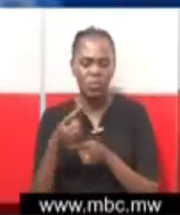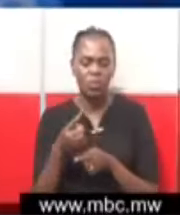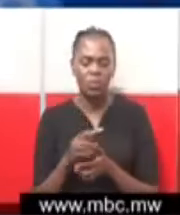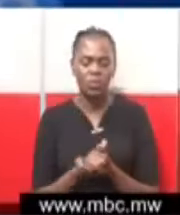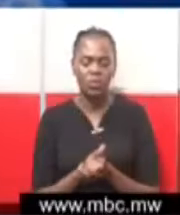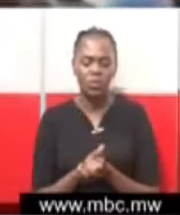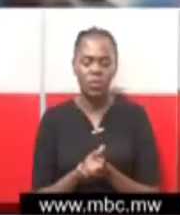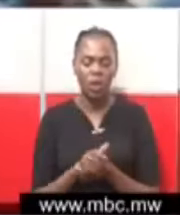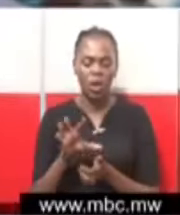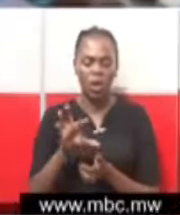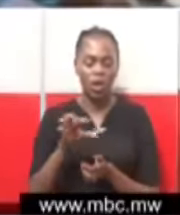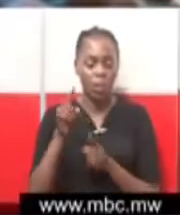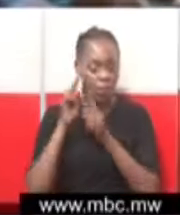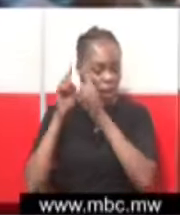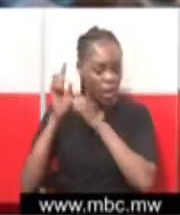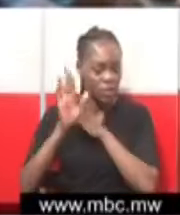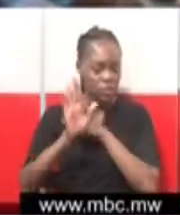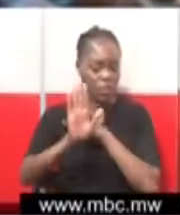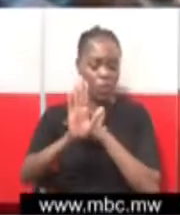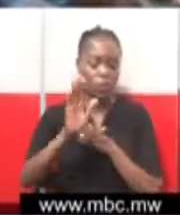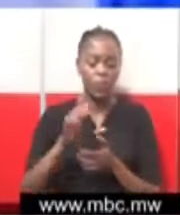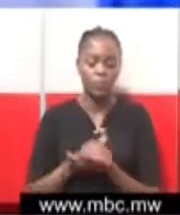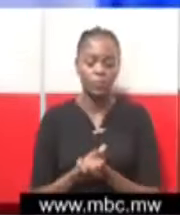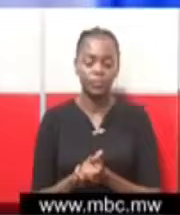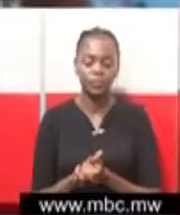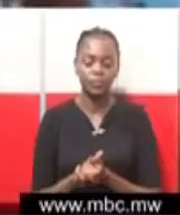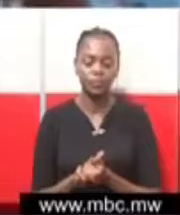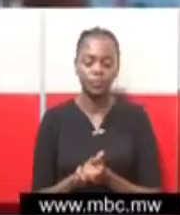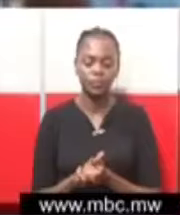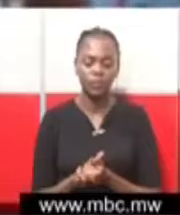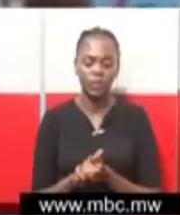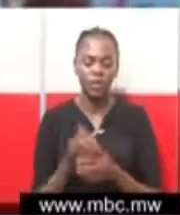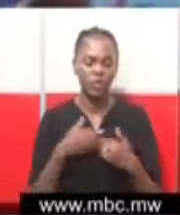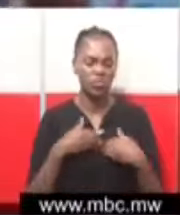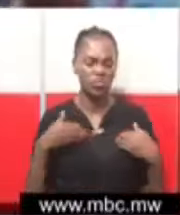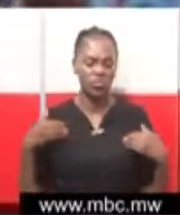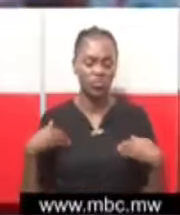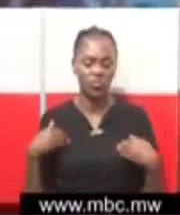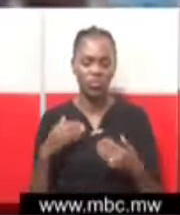opinion. Expressing opinion, it's a free.